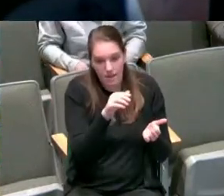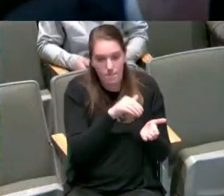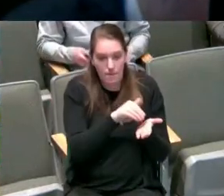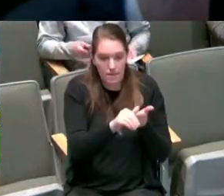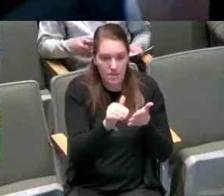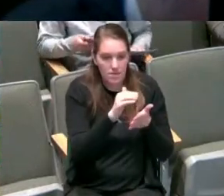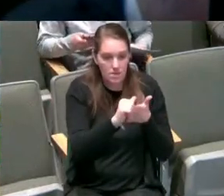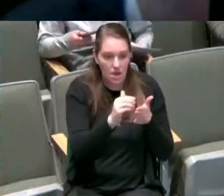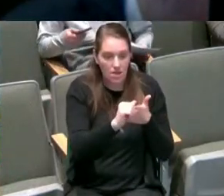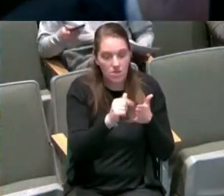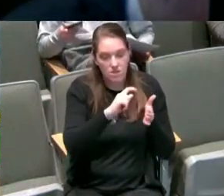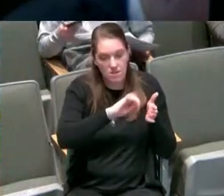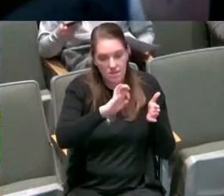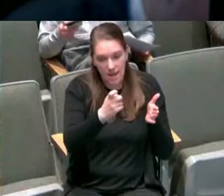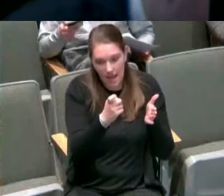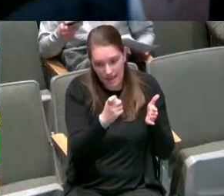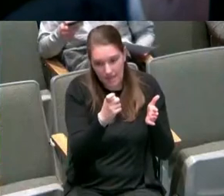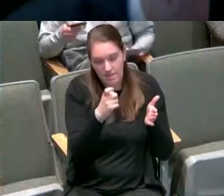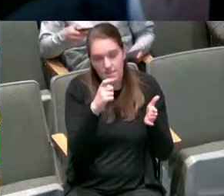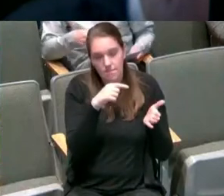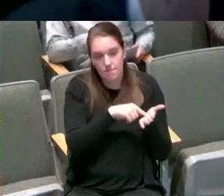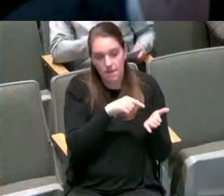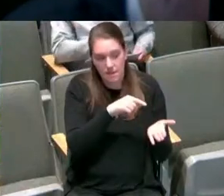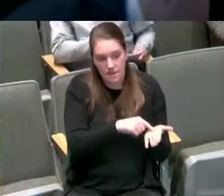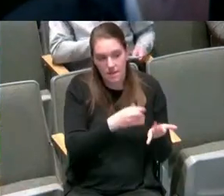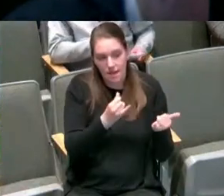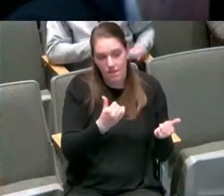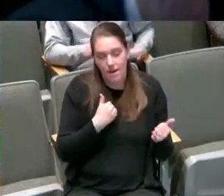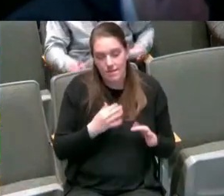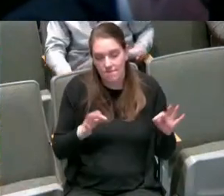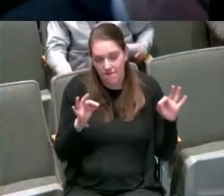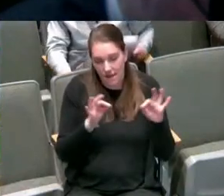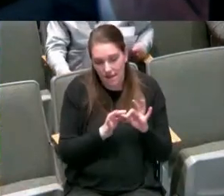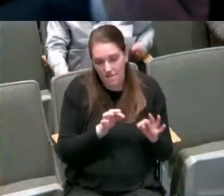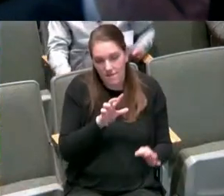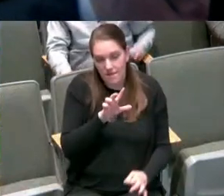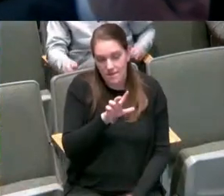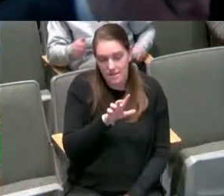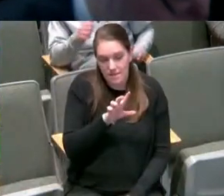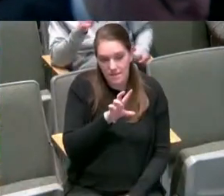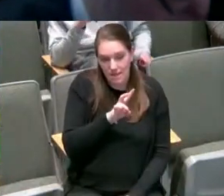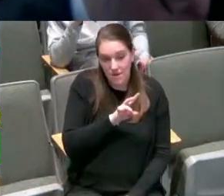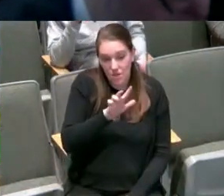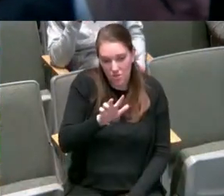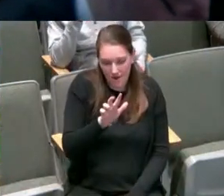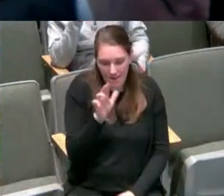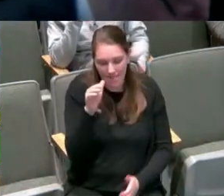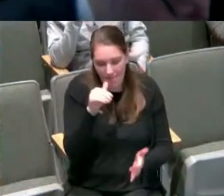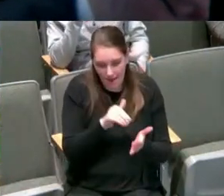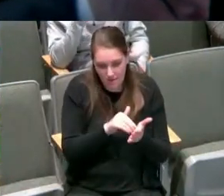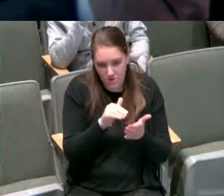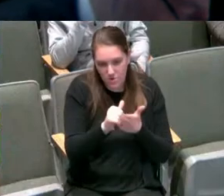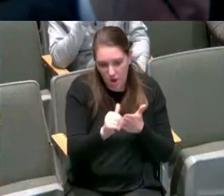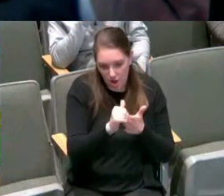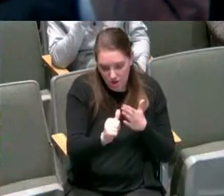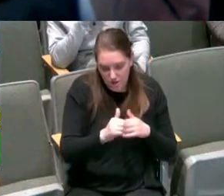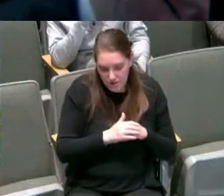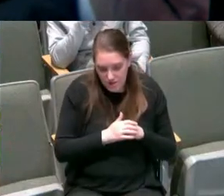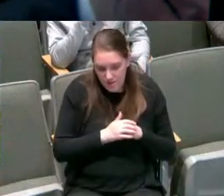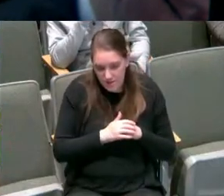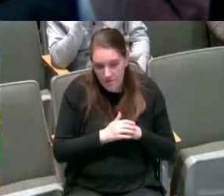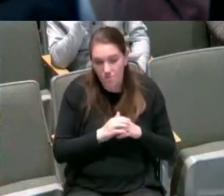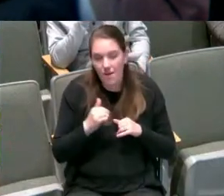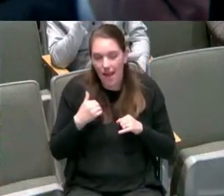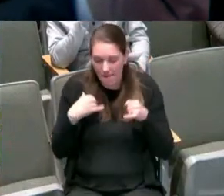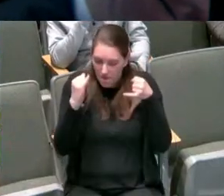which is now has a value of 753 thousand dollars the specific appropriation committee departmental line by line